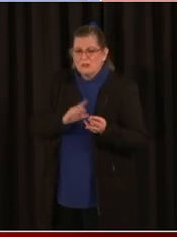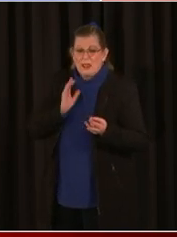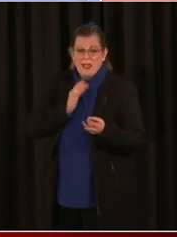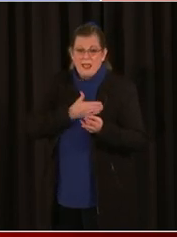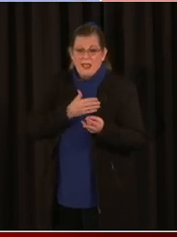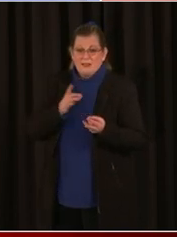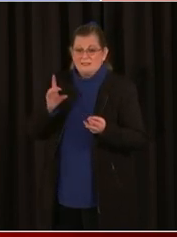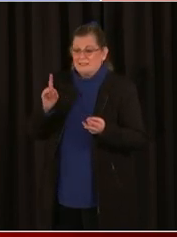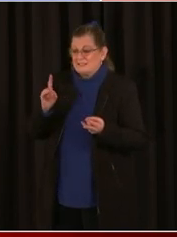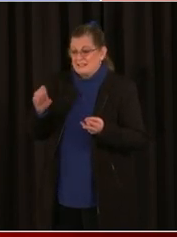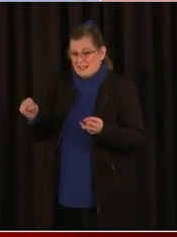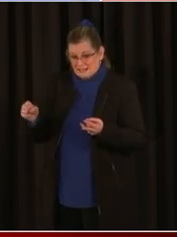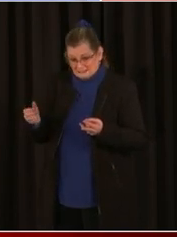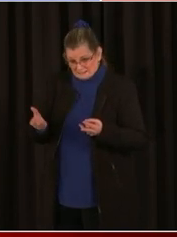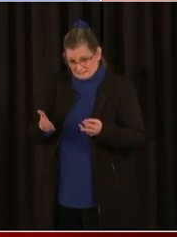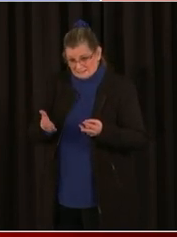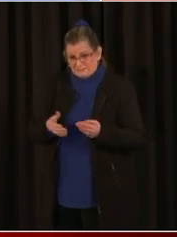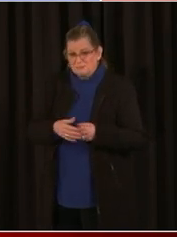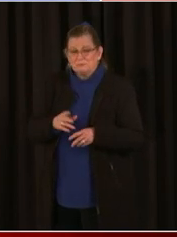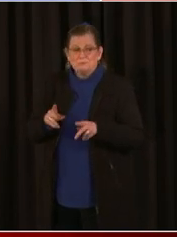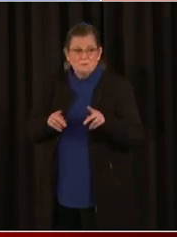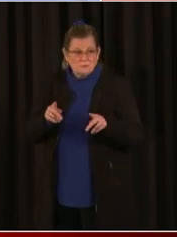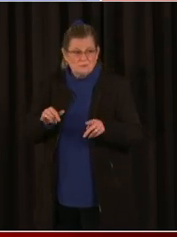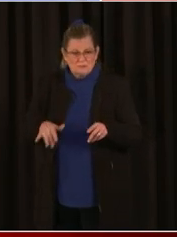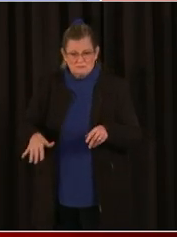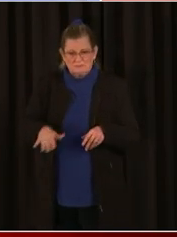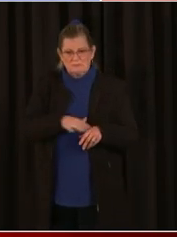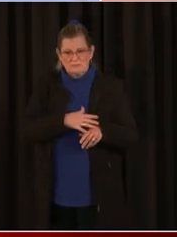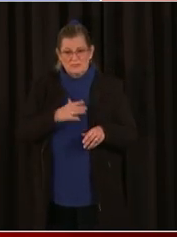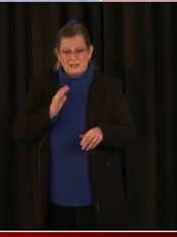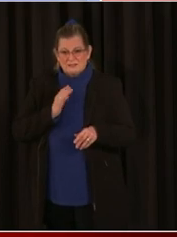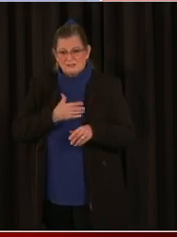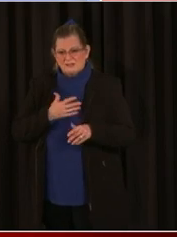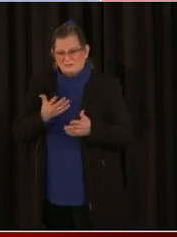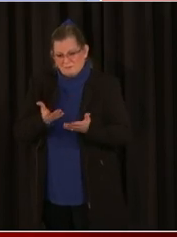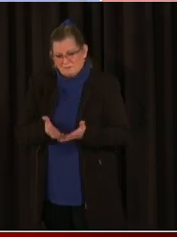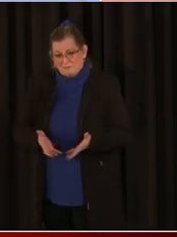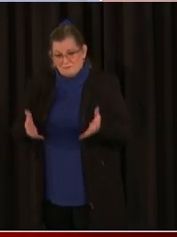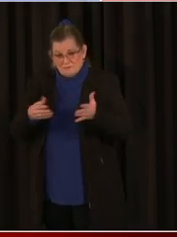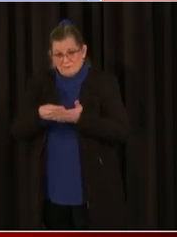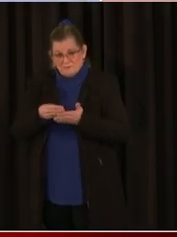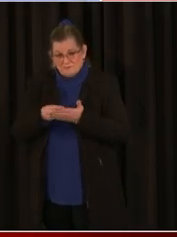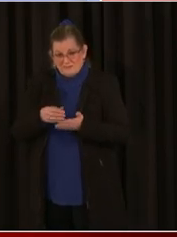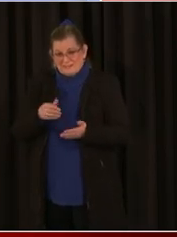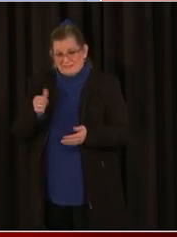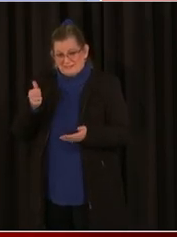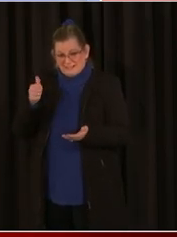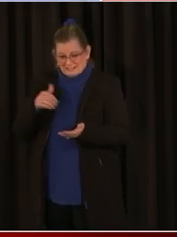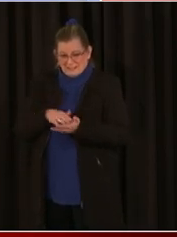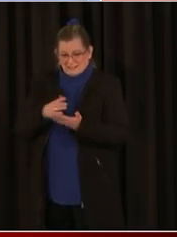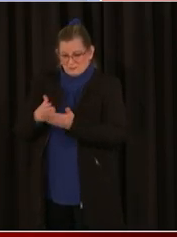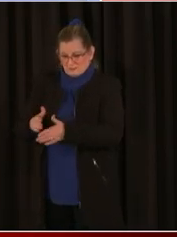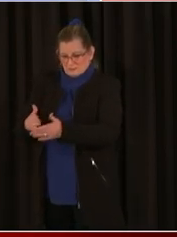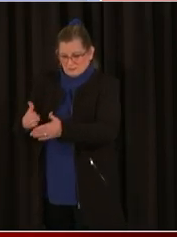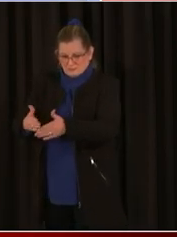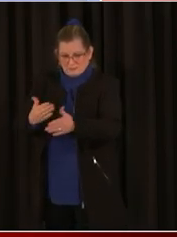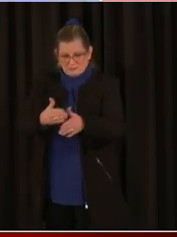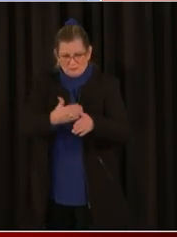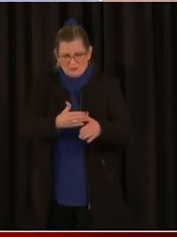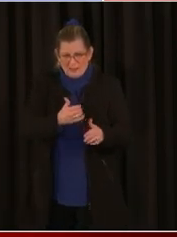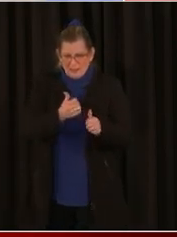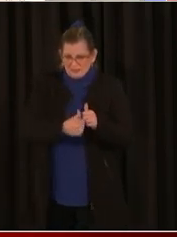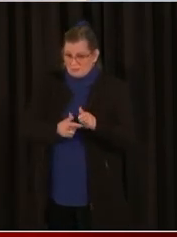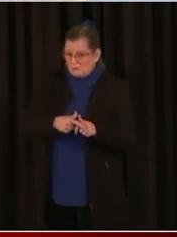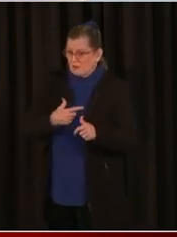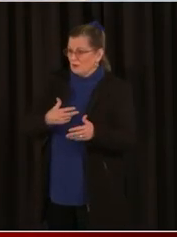DDS population. So that bucket of 10,975 has to be split 3 ways. And every time I get a request